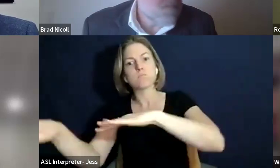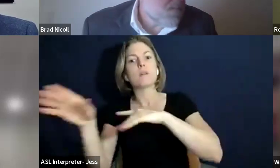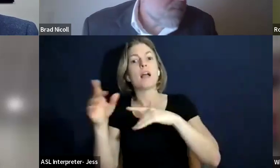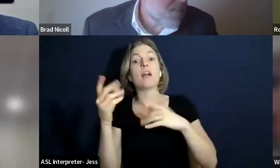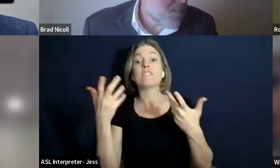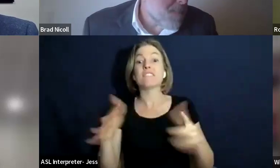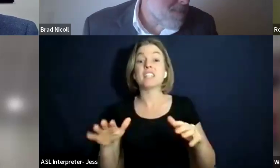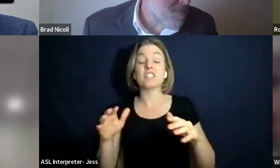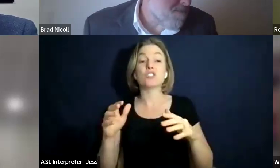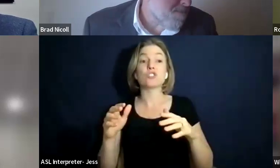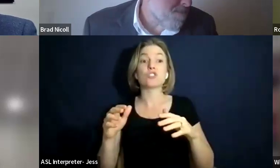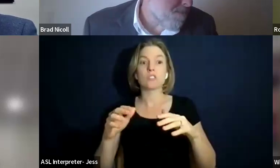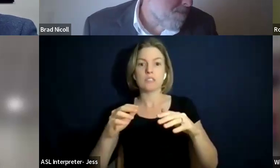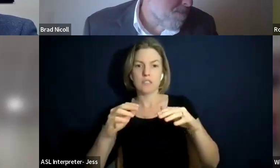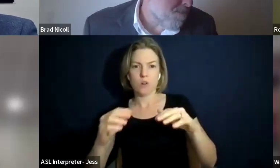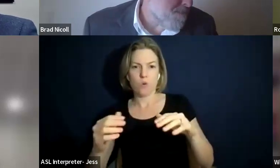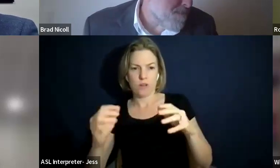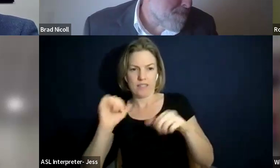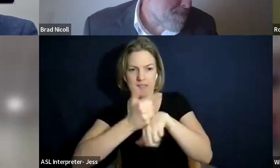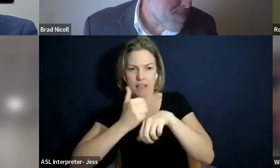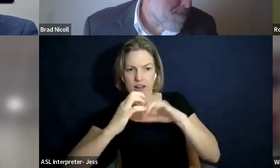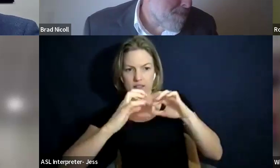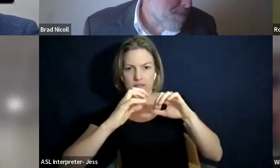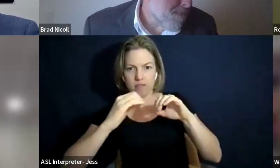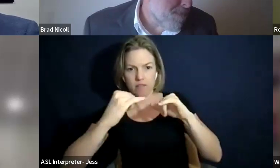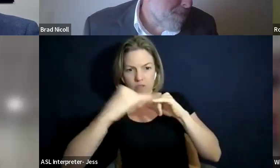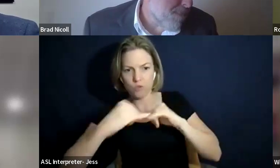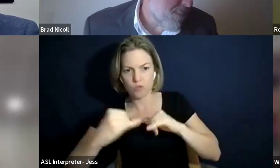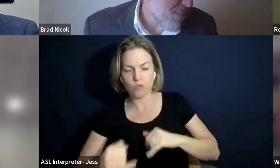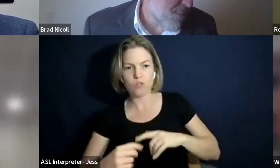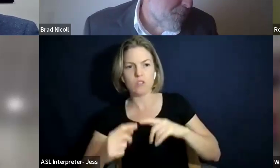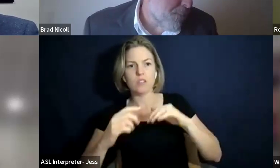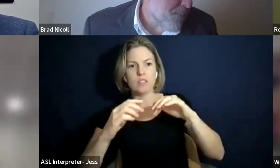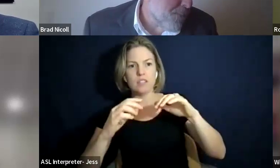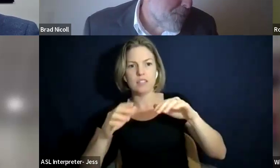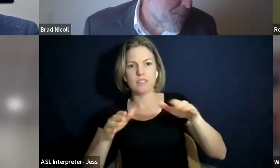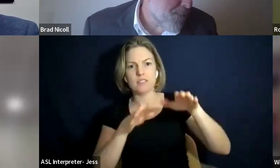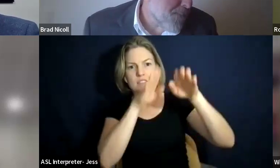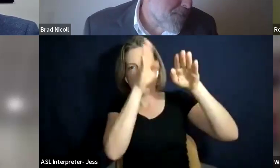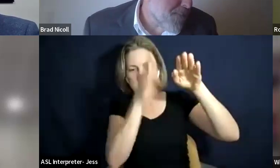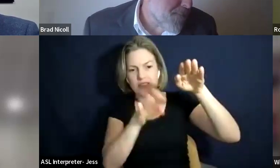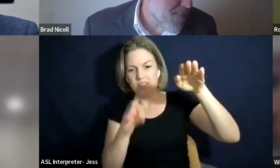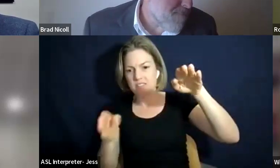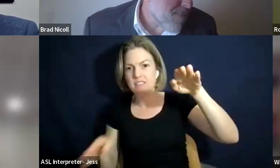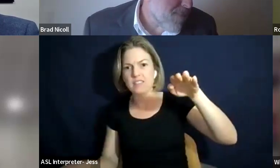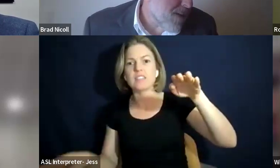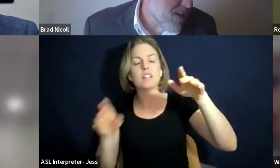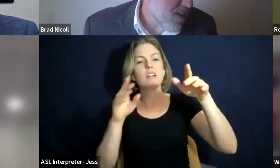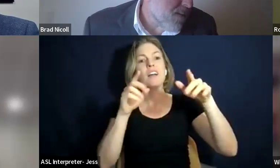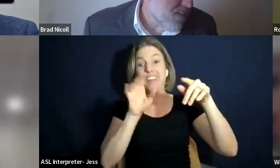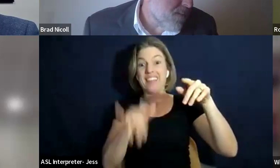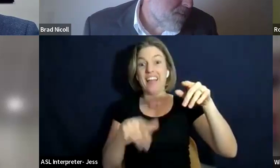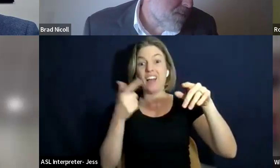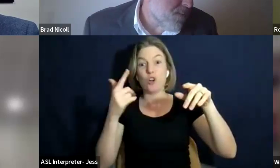regraded kind of to where our proposed tunnel will meet the existing tunnel, kind of above grade over there. And